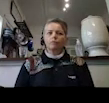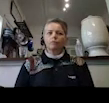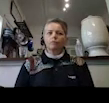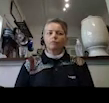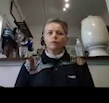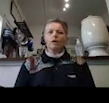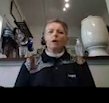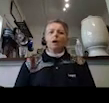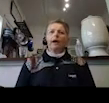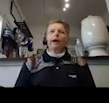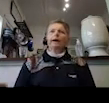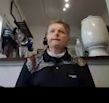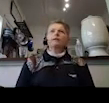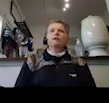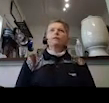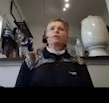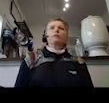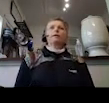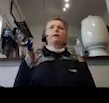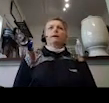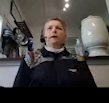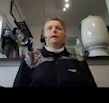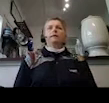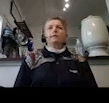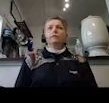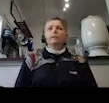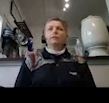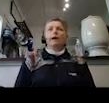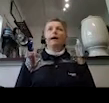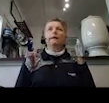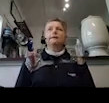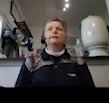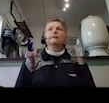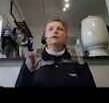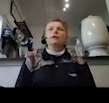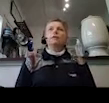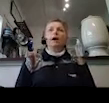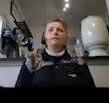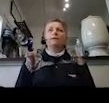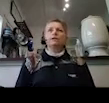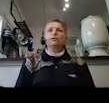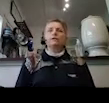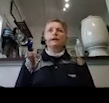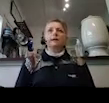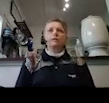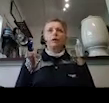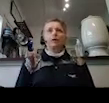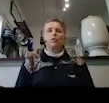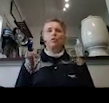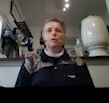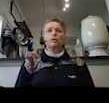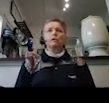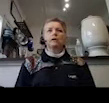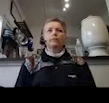law? Okay, so if you bring a civil law case, you have to satisfy